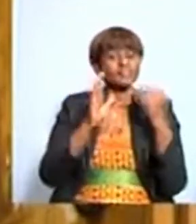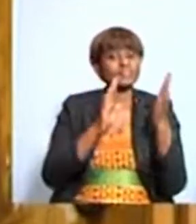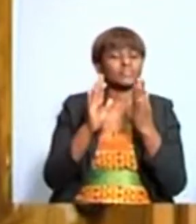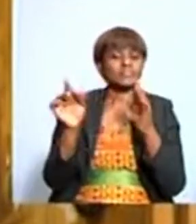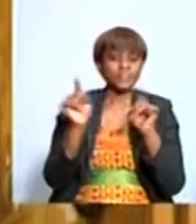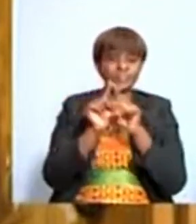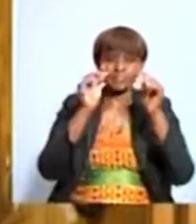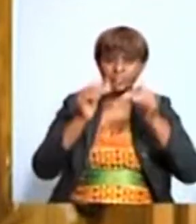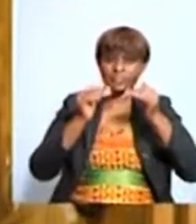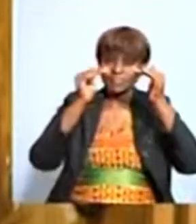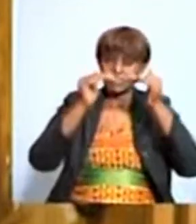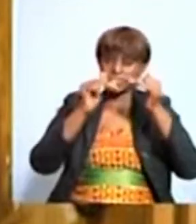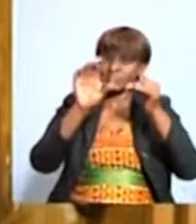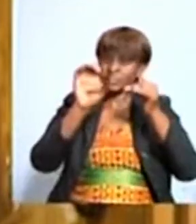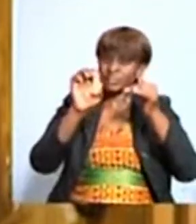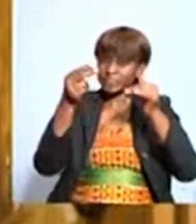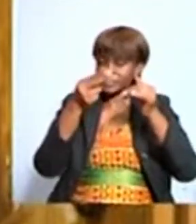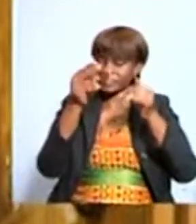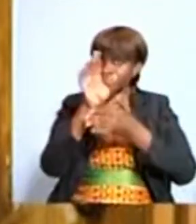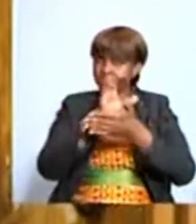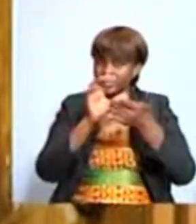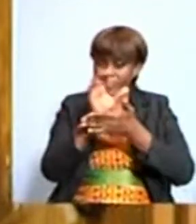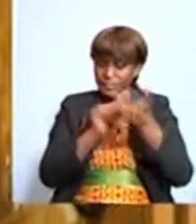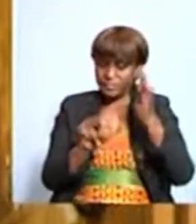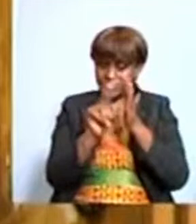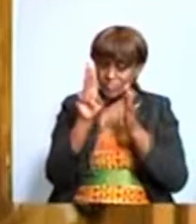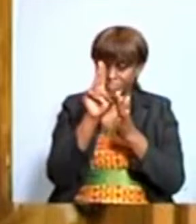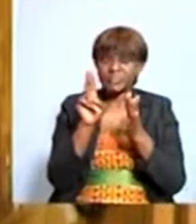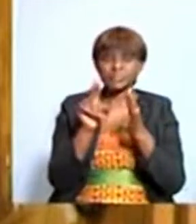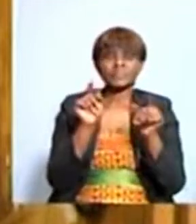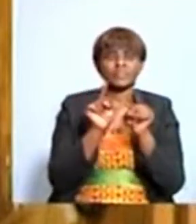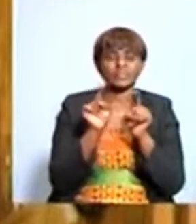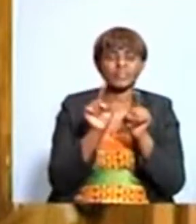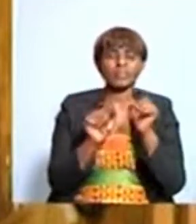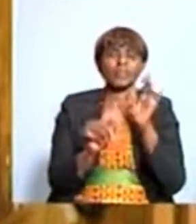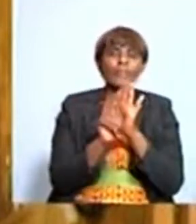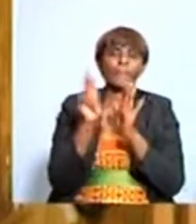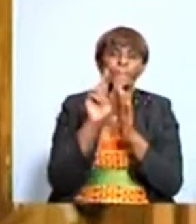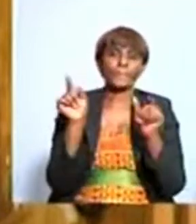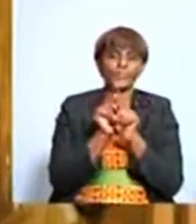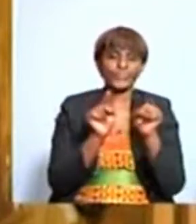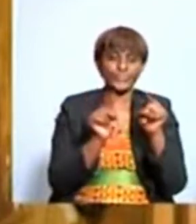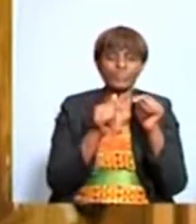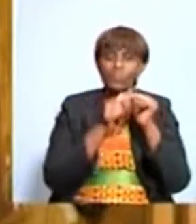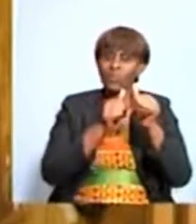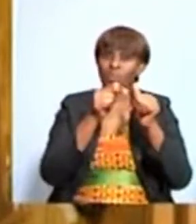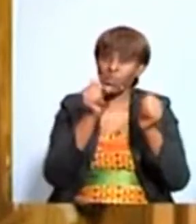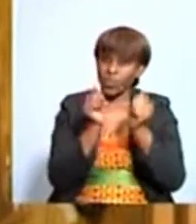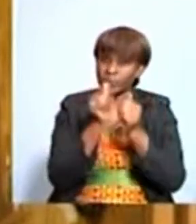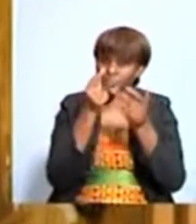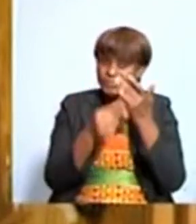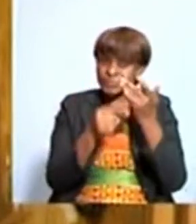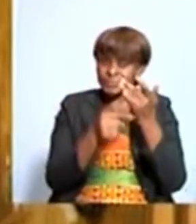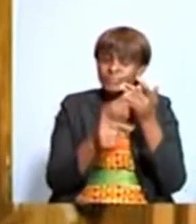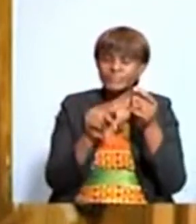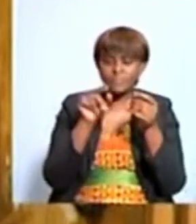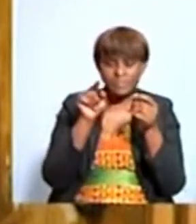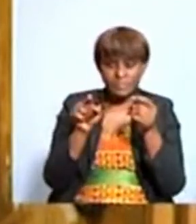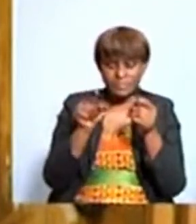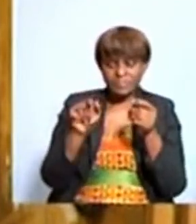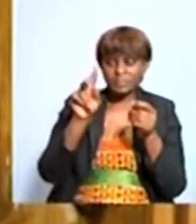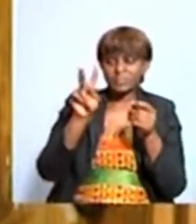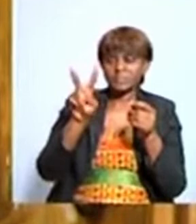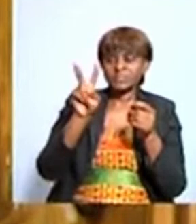to upgrade the Evelyn Horn College of Applied Arts and Commerce to a university, and this is in line with the revised TEBET